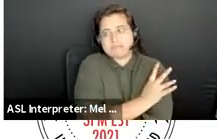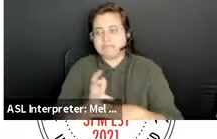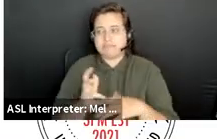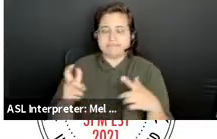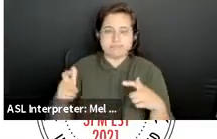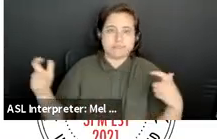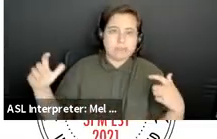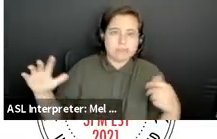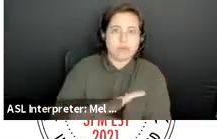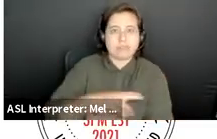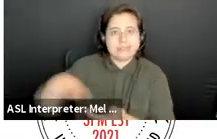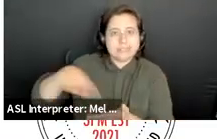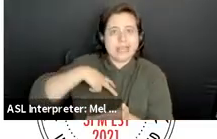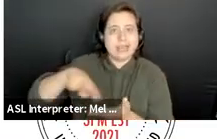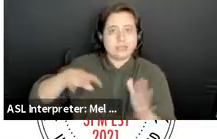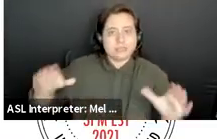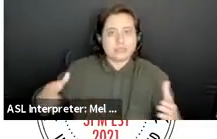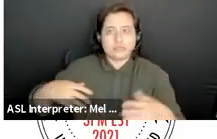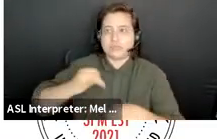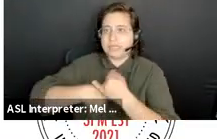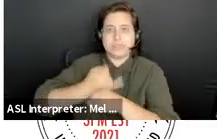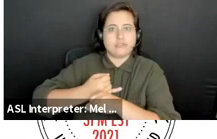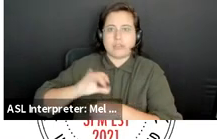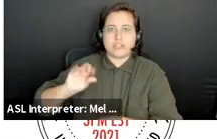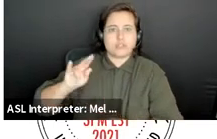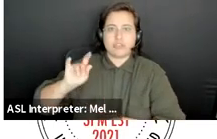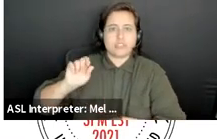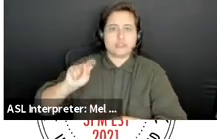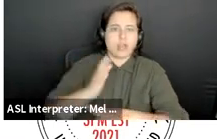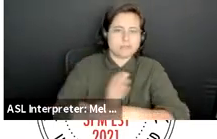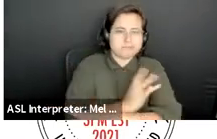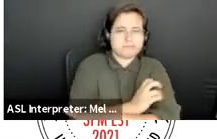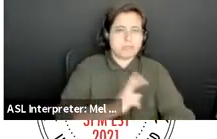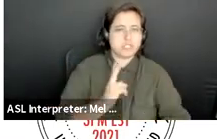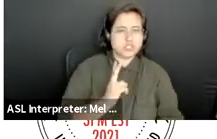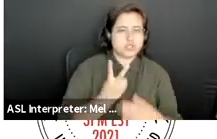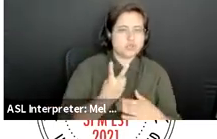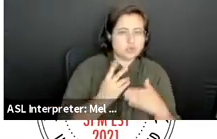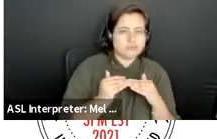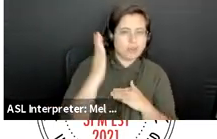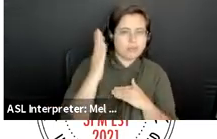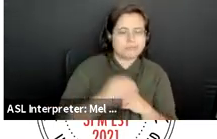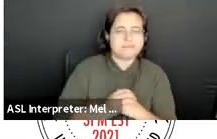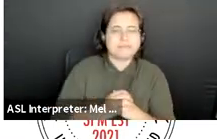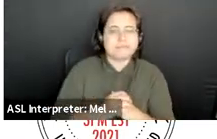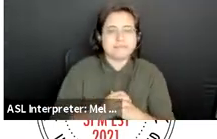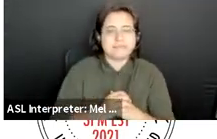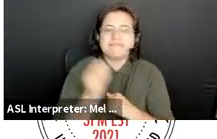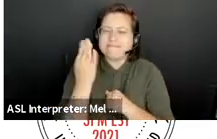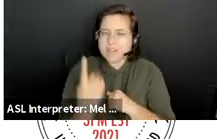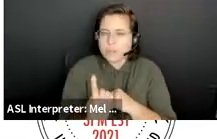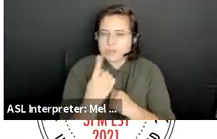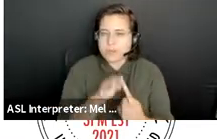troupe, an international orchestra. There is sort of one interesting example, though, which is an exception